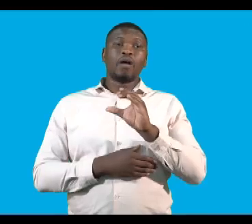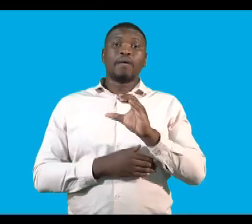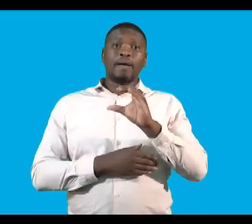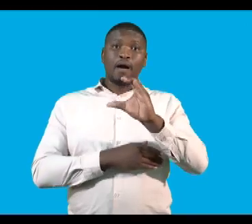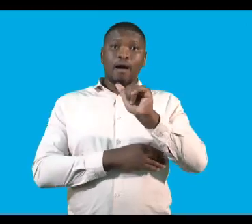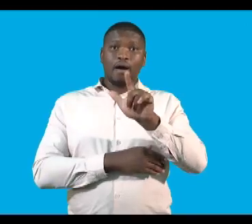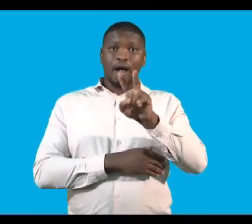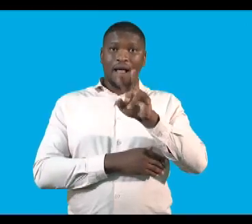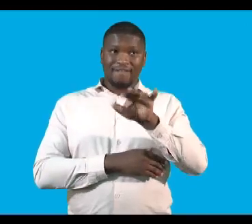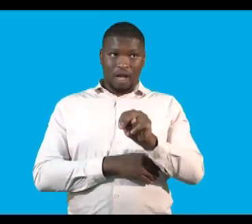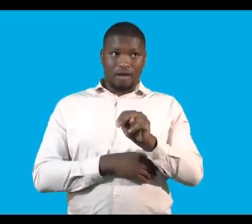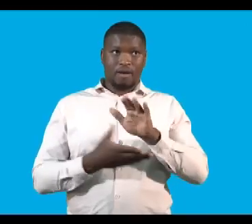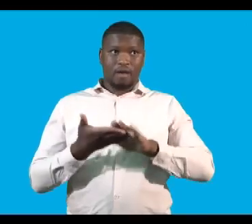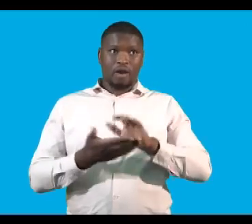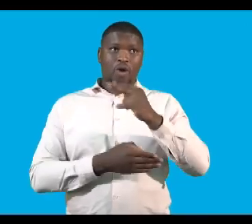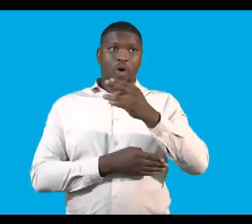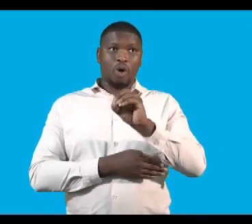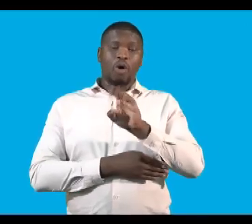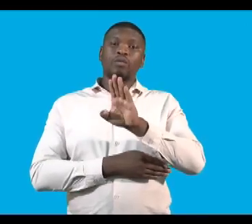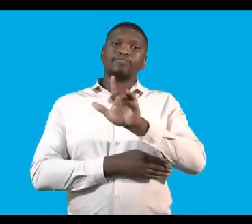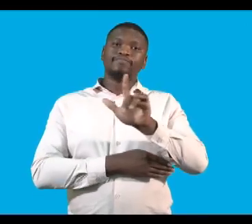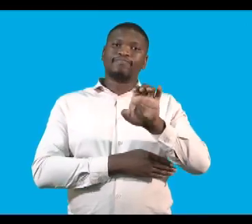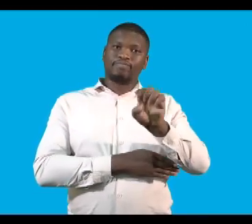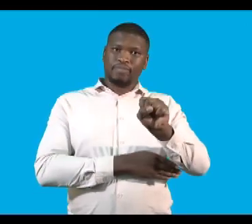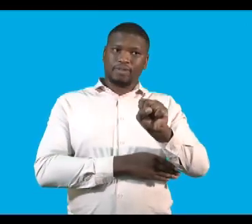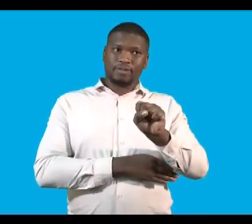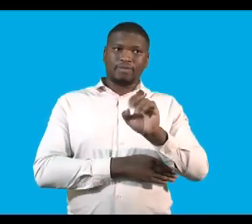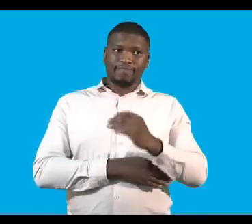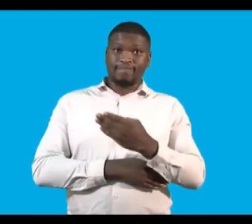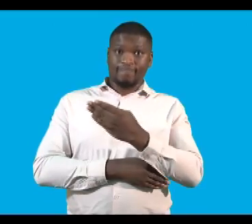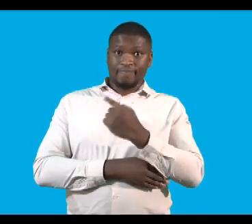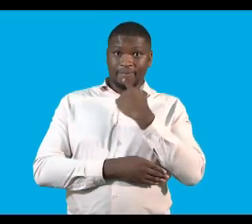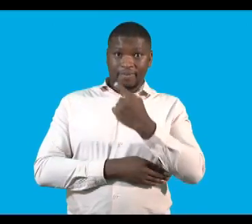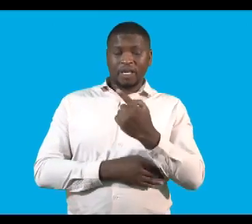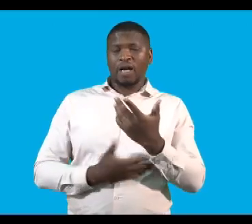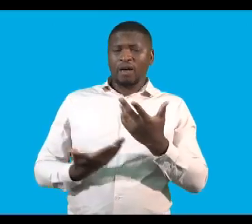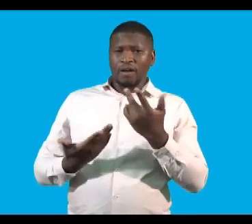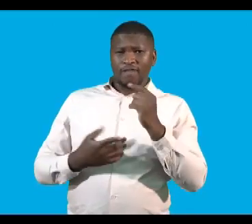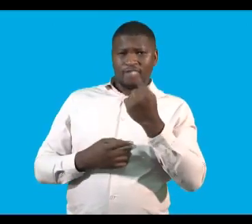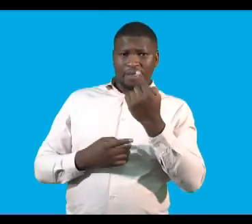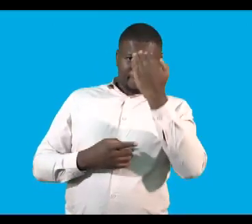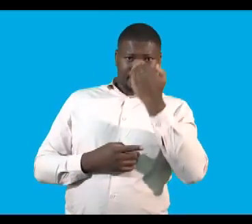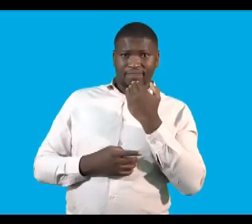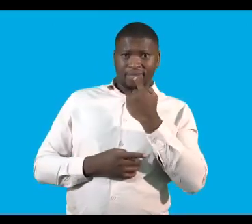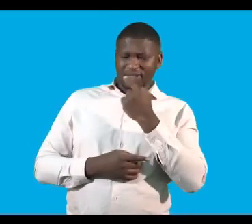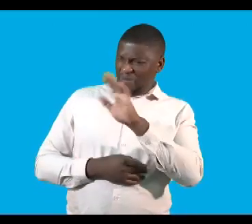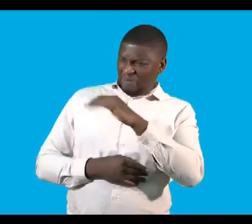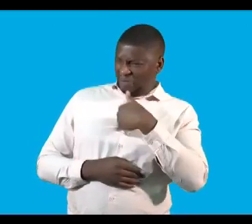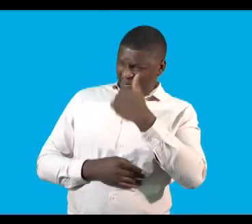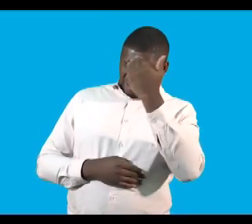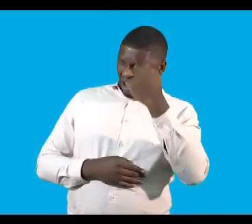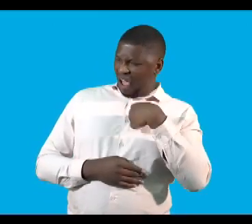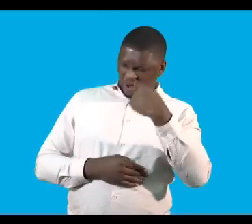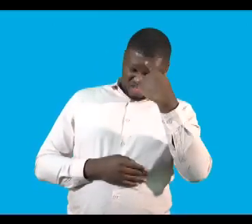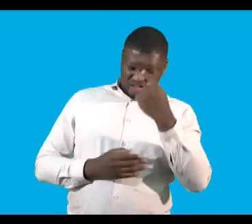cartoon. So if you look at the cartoon, in frame 1, we have Calvin saying, you know, I don't think math